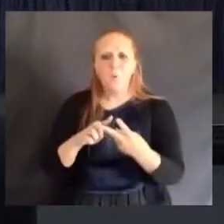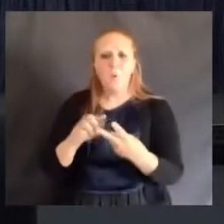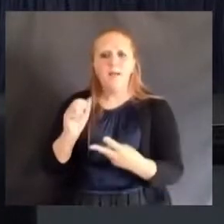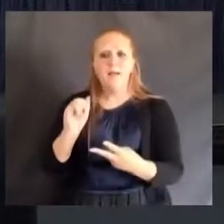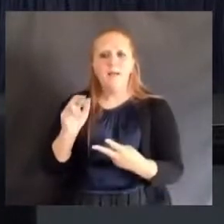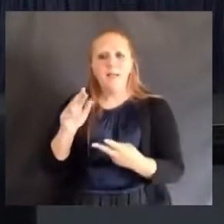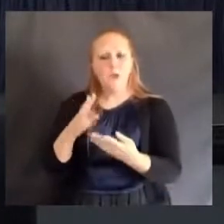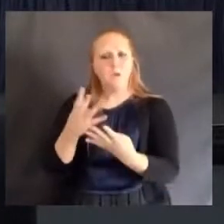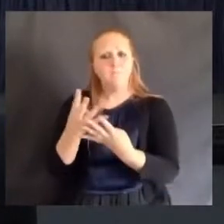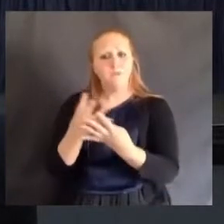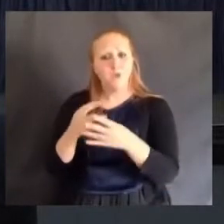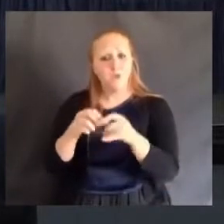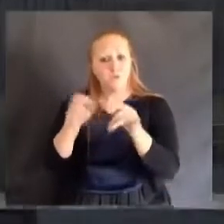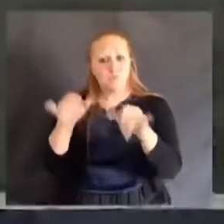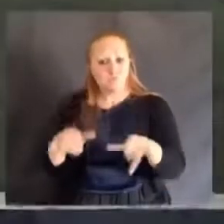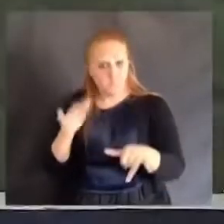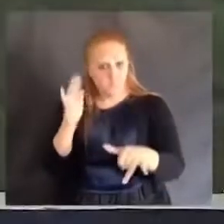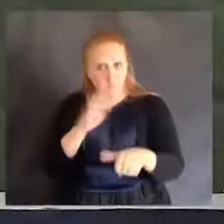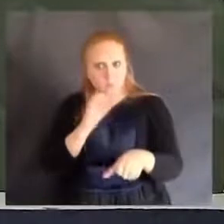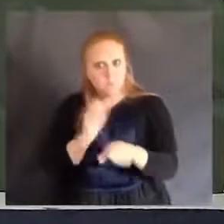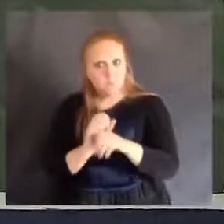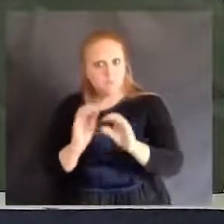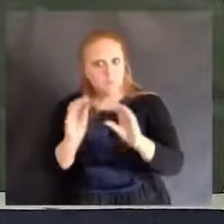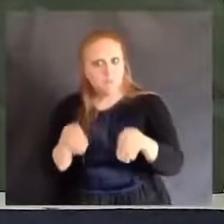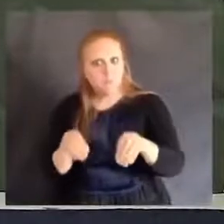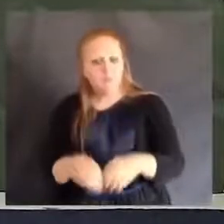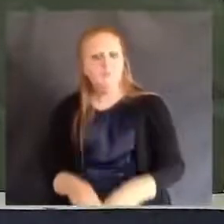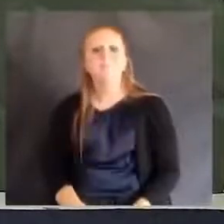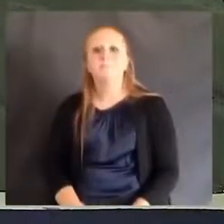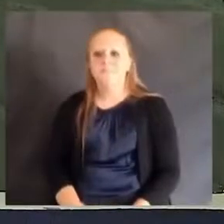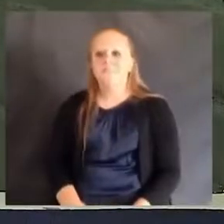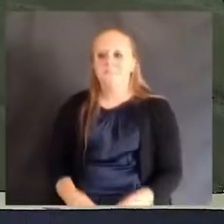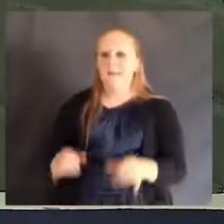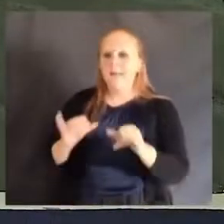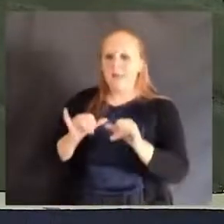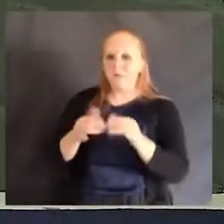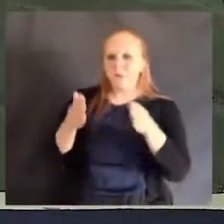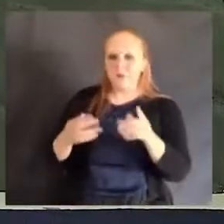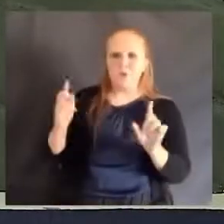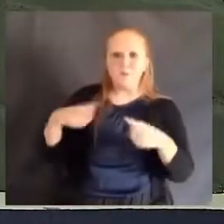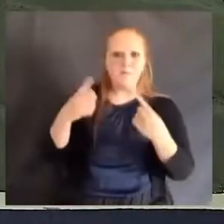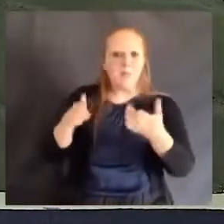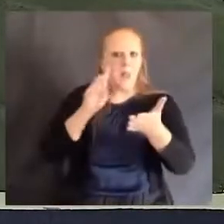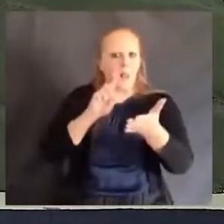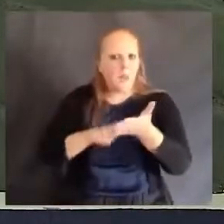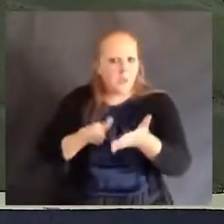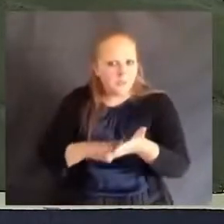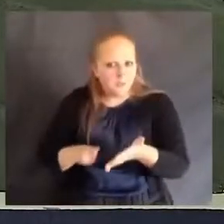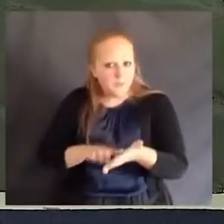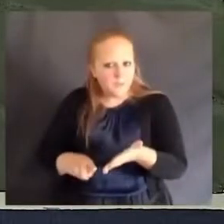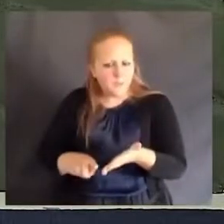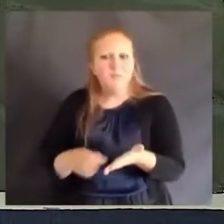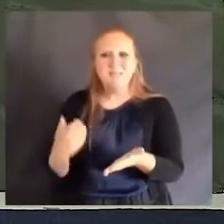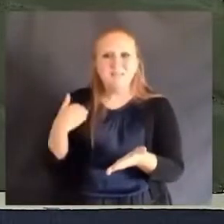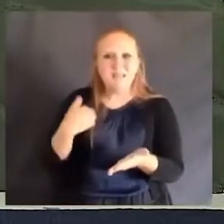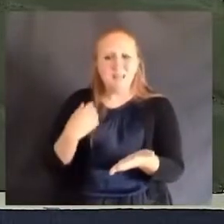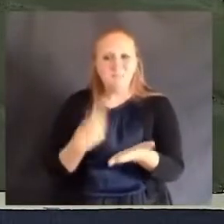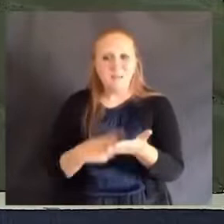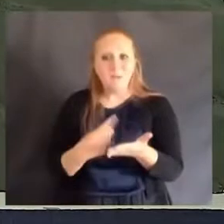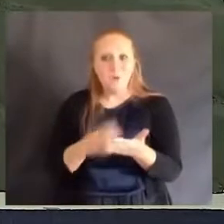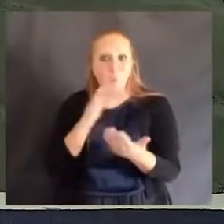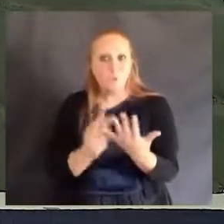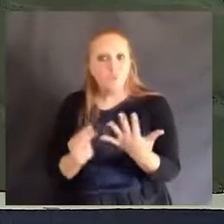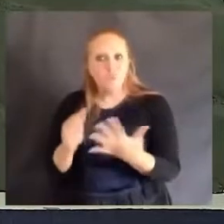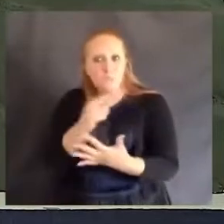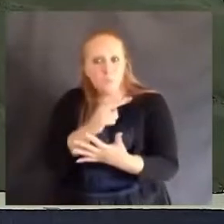students when they go back to these classrooms? That is one of the engineering things that they're looking at. When we talked about the review of the plans, that's one